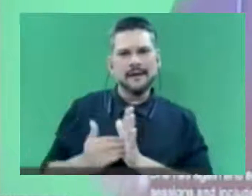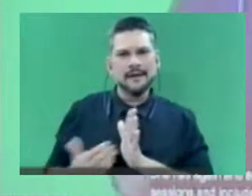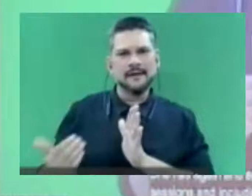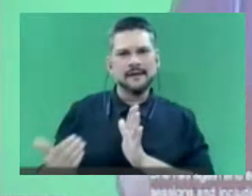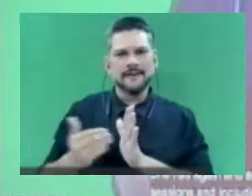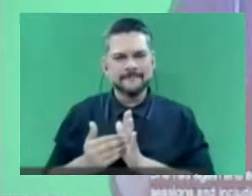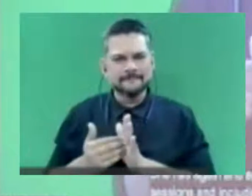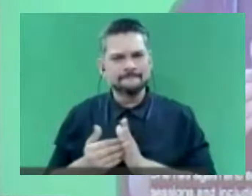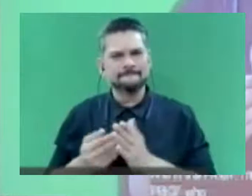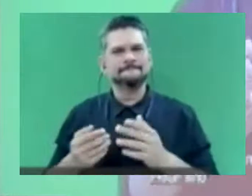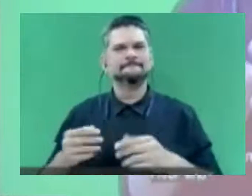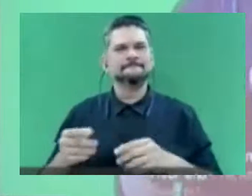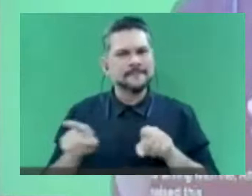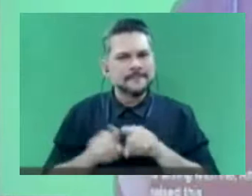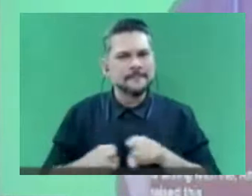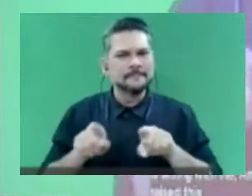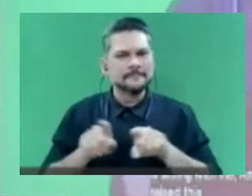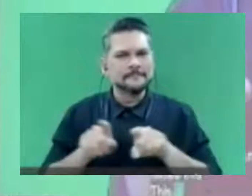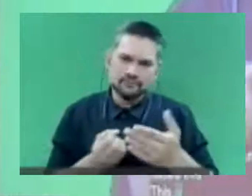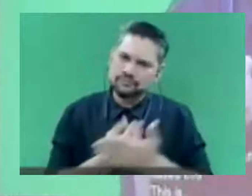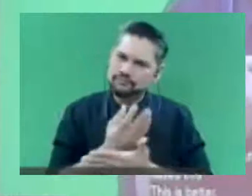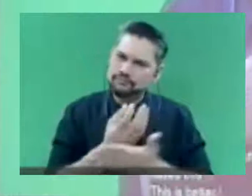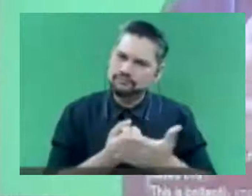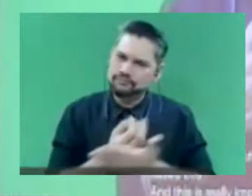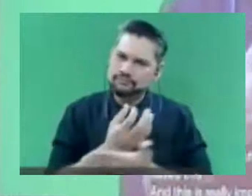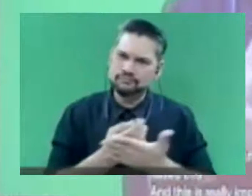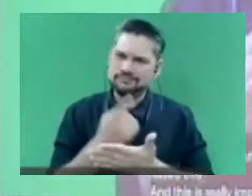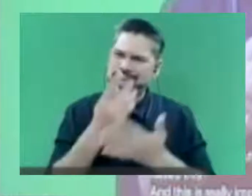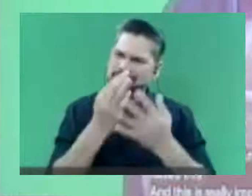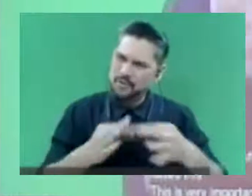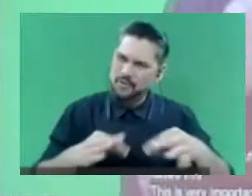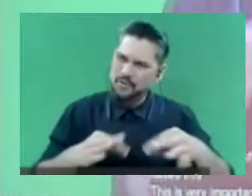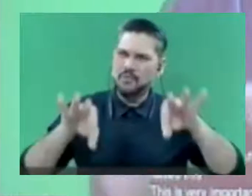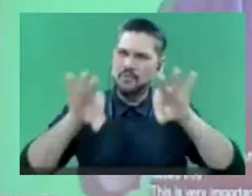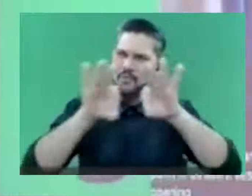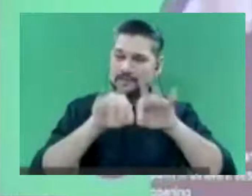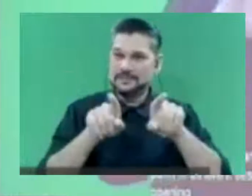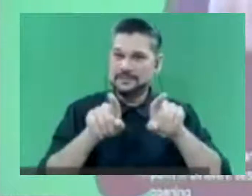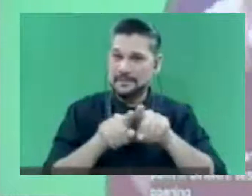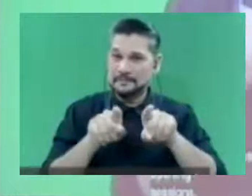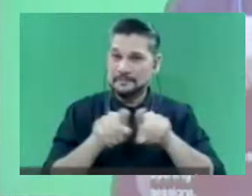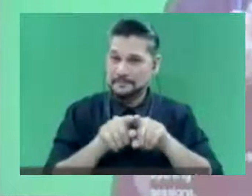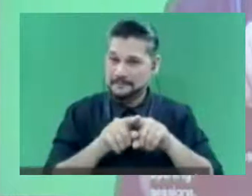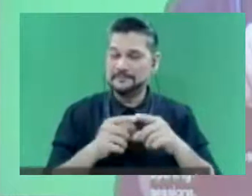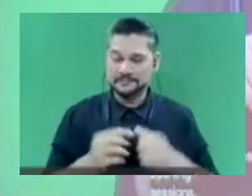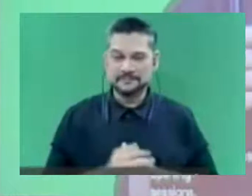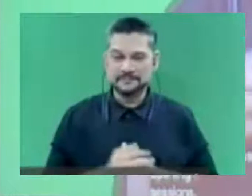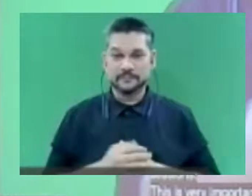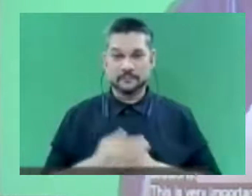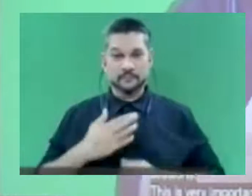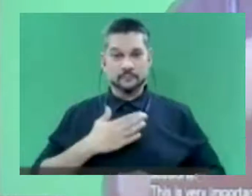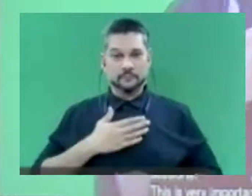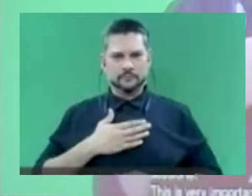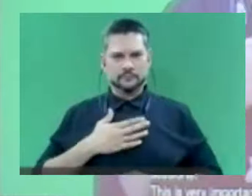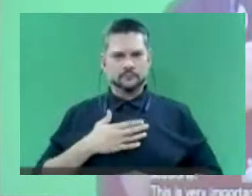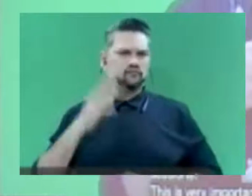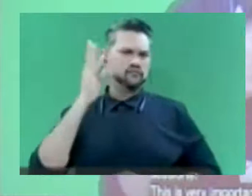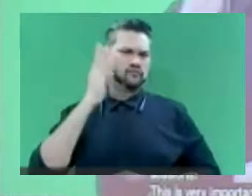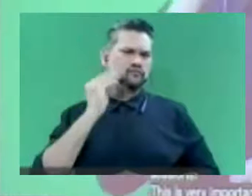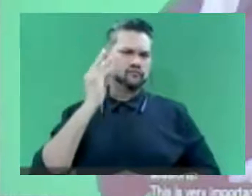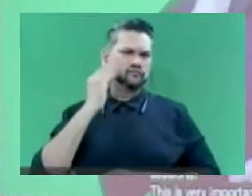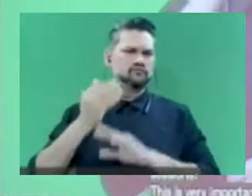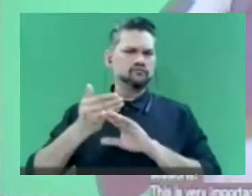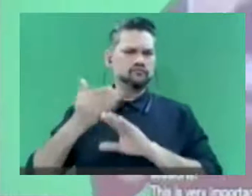opening sessions. This is very important. My experience shows for internet governance issues, we